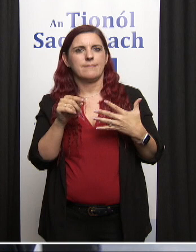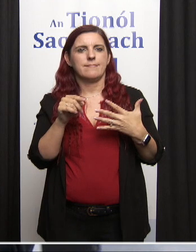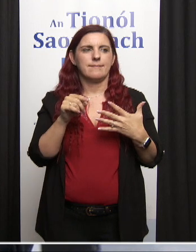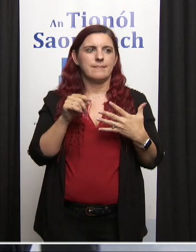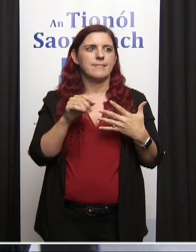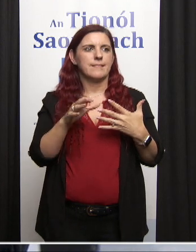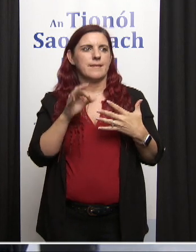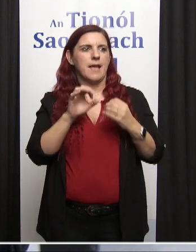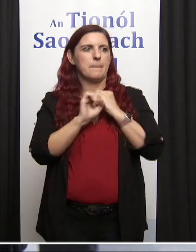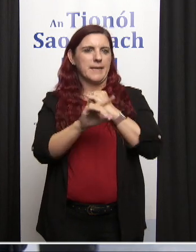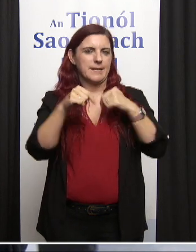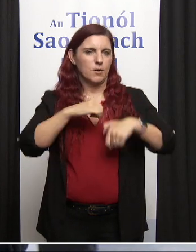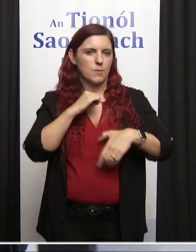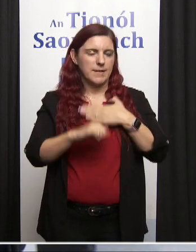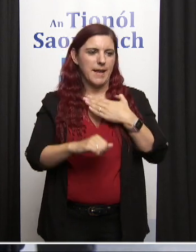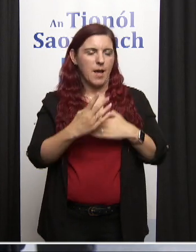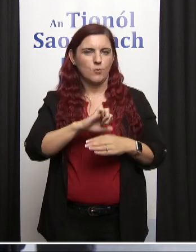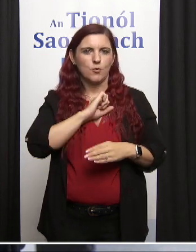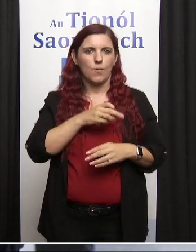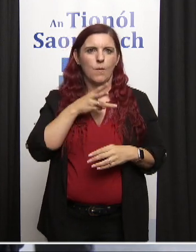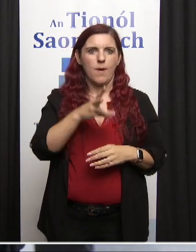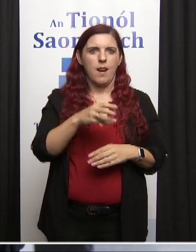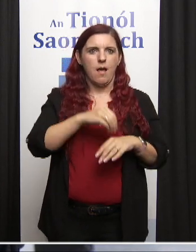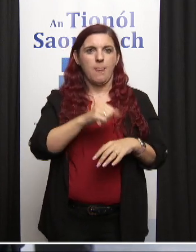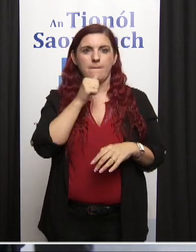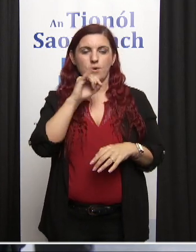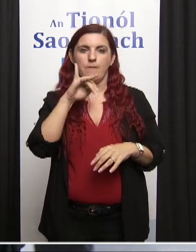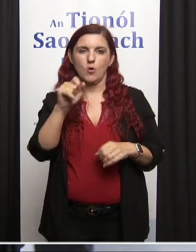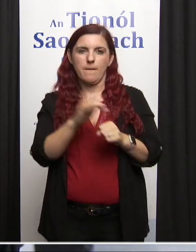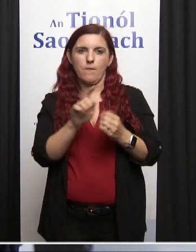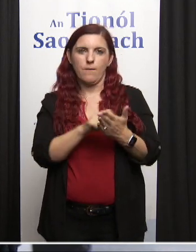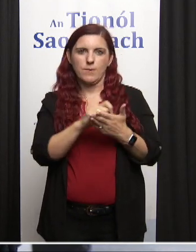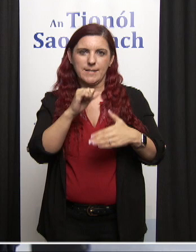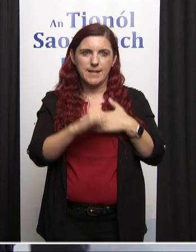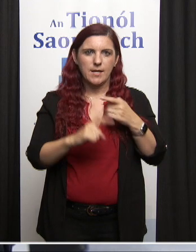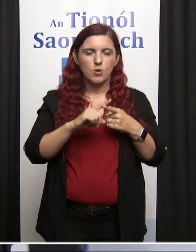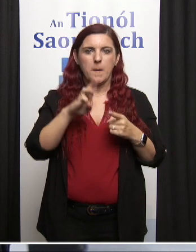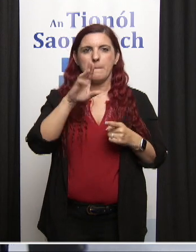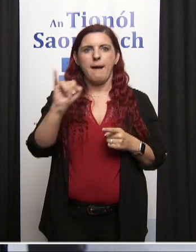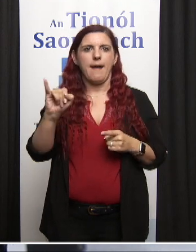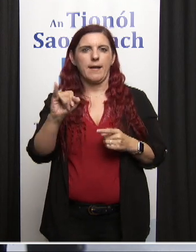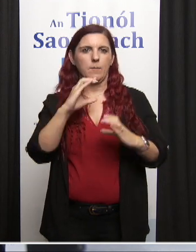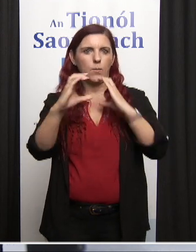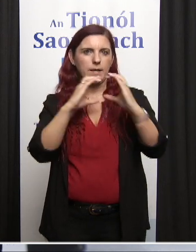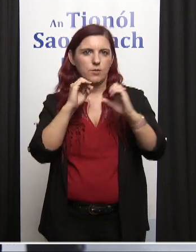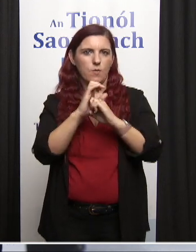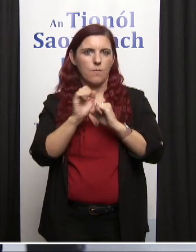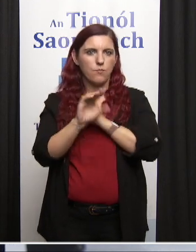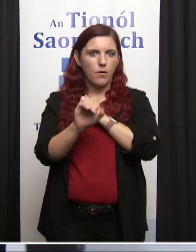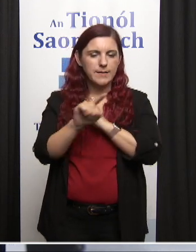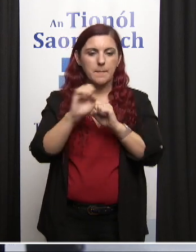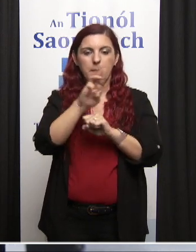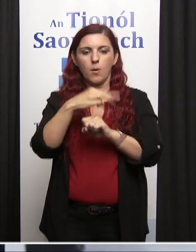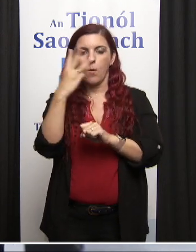media outlets today. I'm sure we will on the 1st of October, that's for sure. To PI Communications for your broadcasting, and to those online, joining